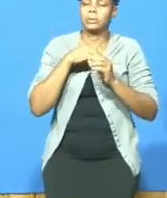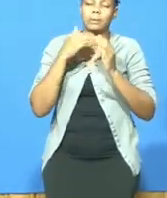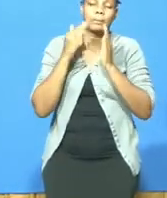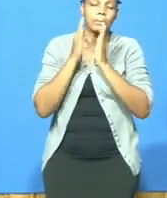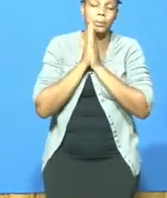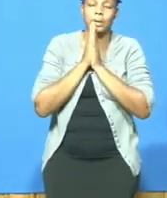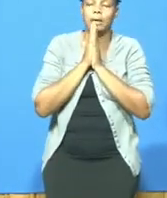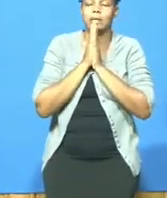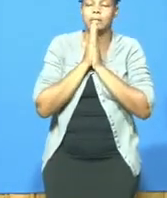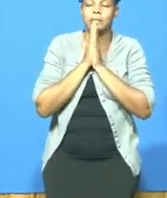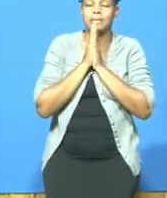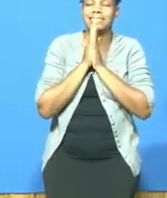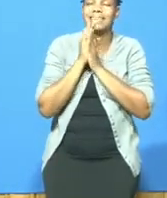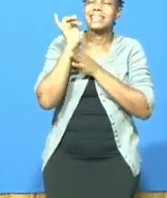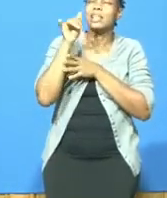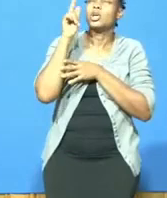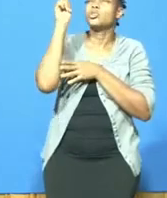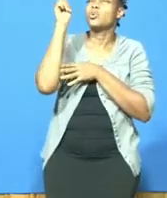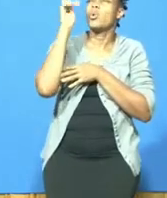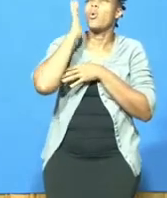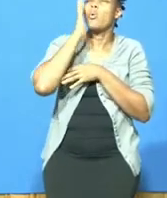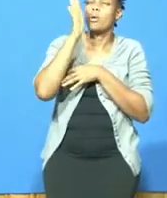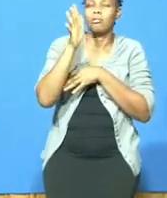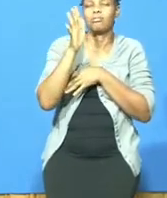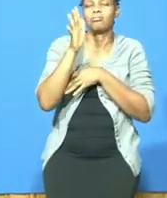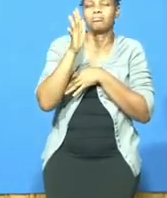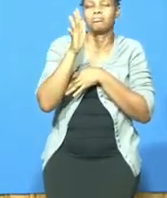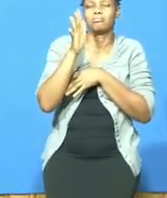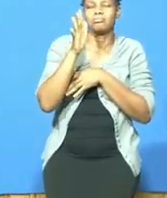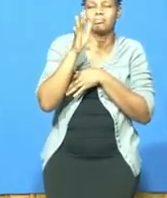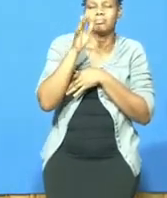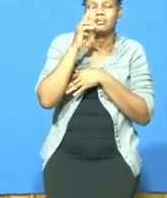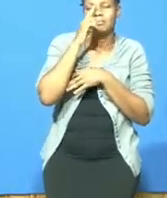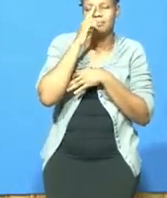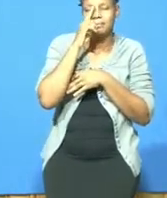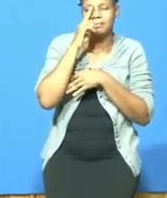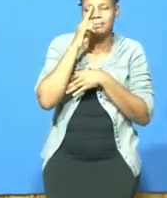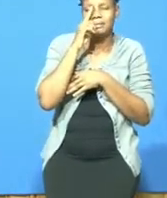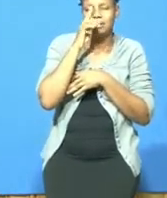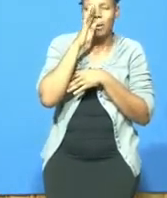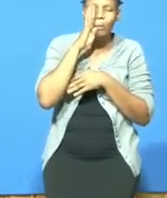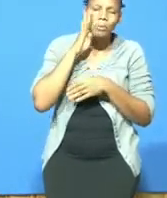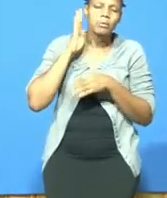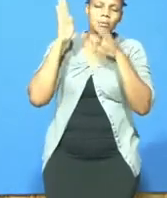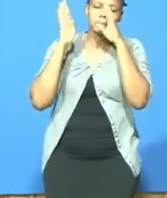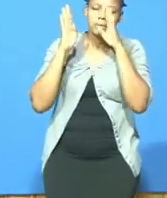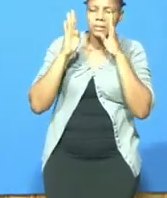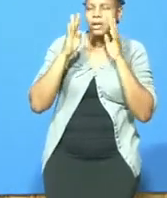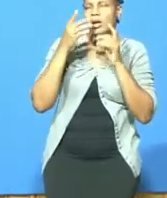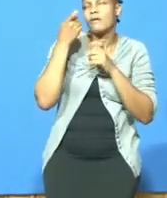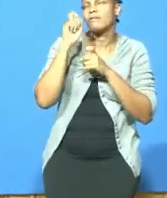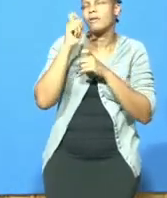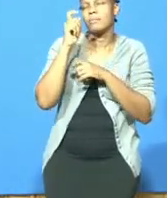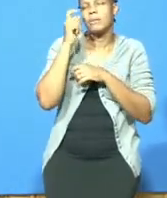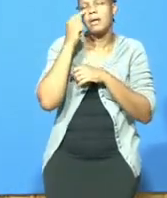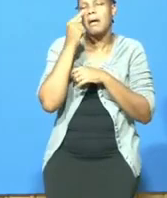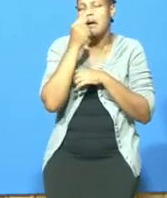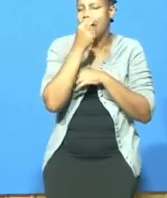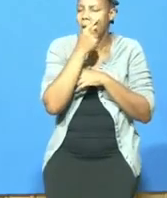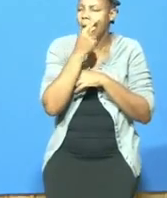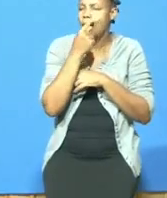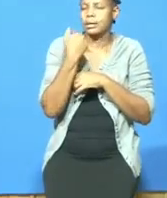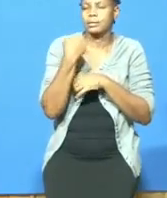tonight, God, that you will wipe away some tear from that eye that has been crying.